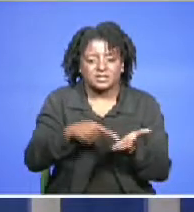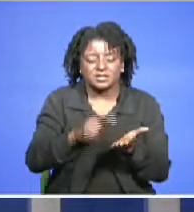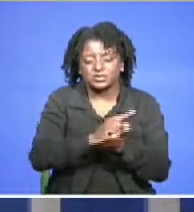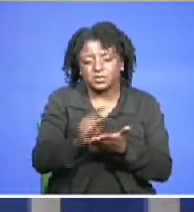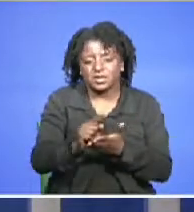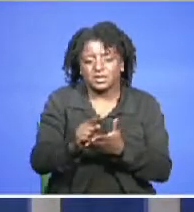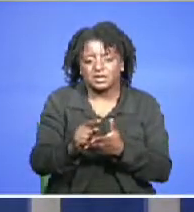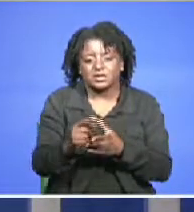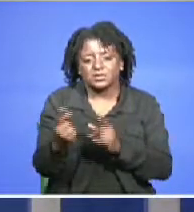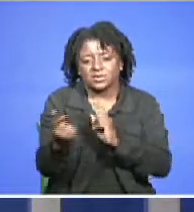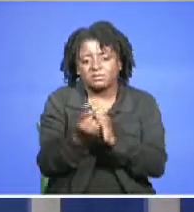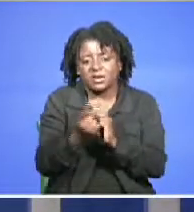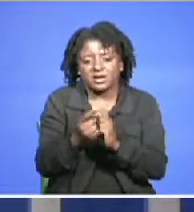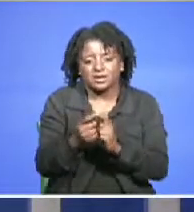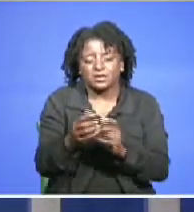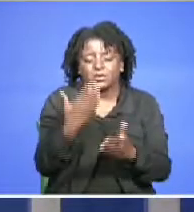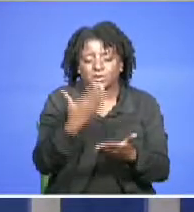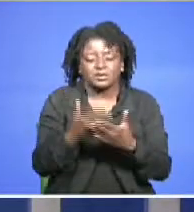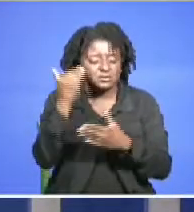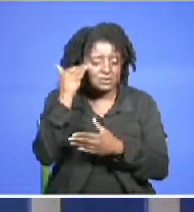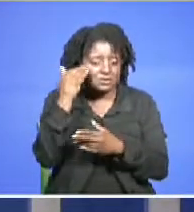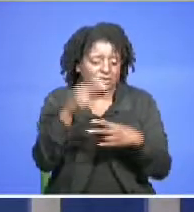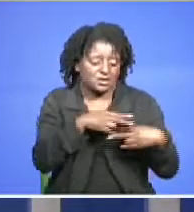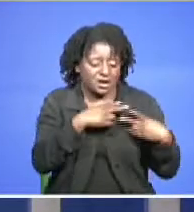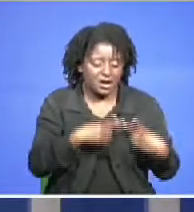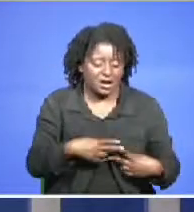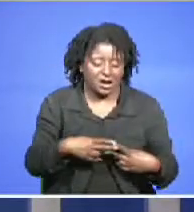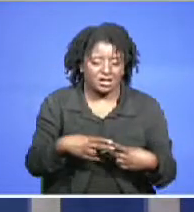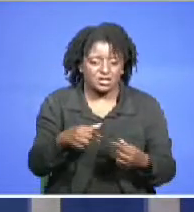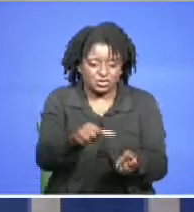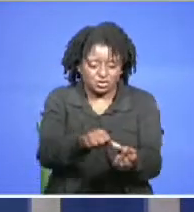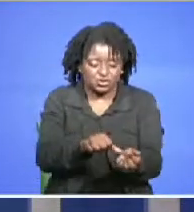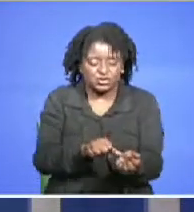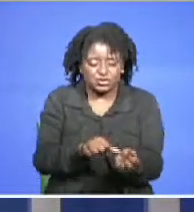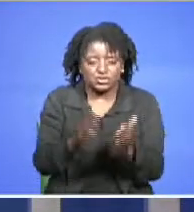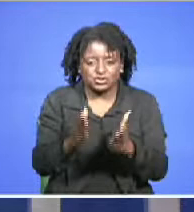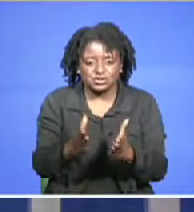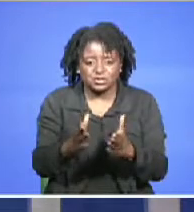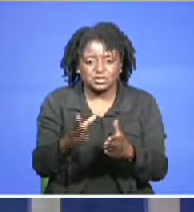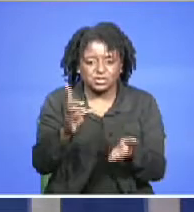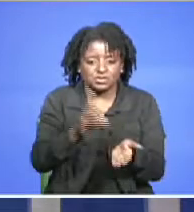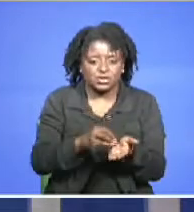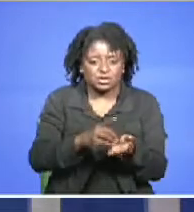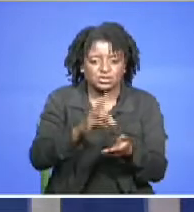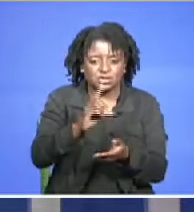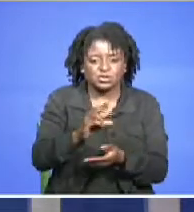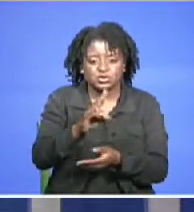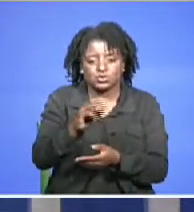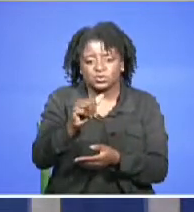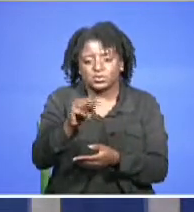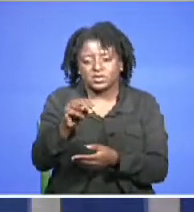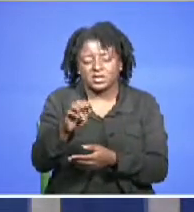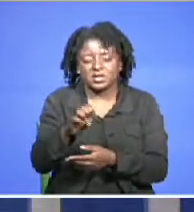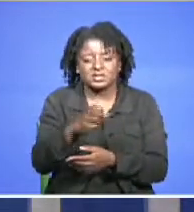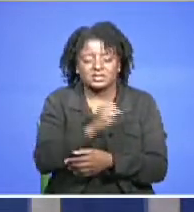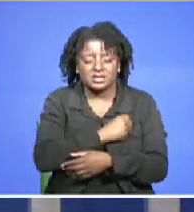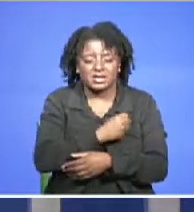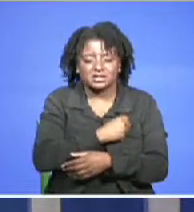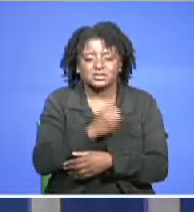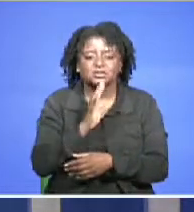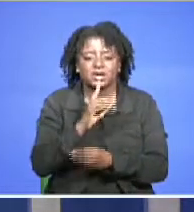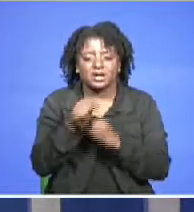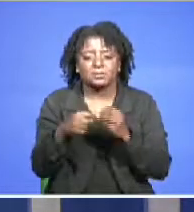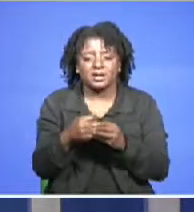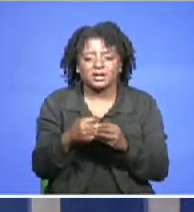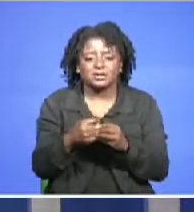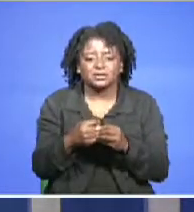prominent heart surgeon and Minister of Health, Dr. Dwayne Sands, to discuss the prevalence in cases, causes, types of conditions in adults,